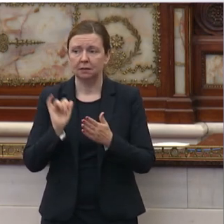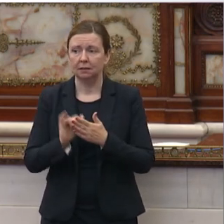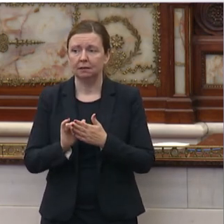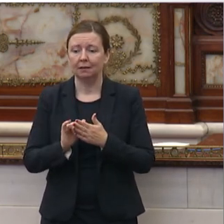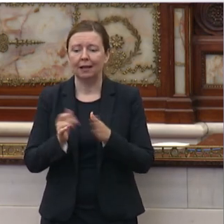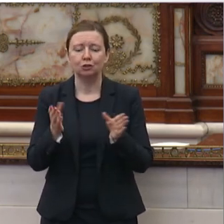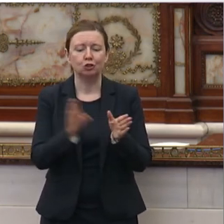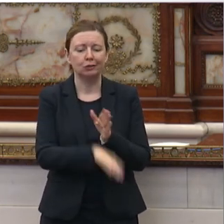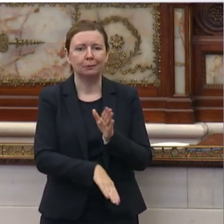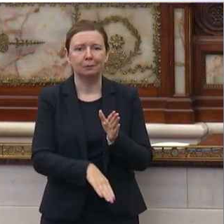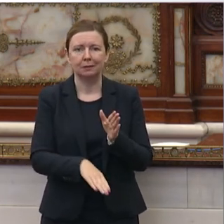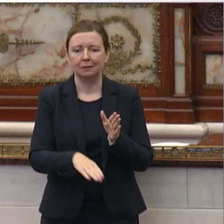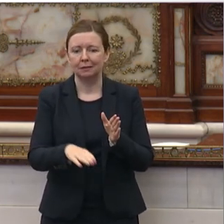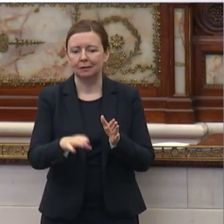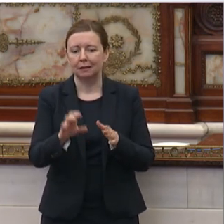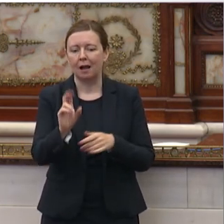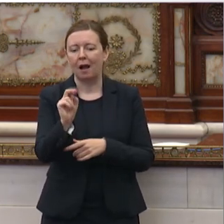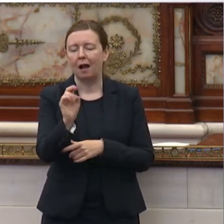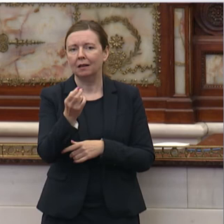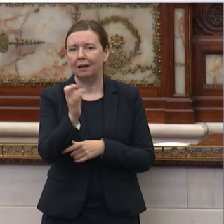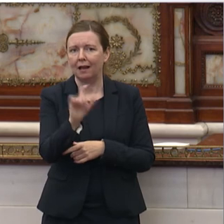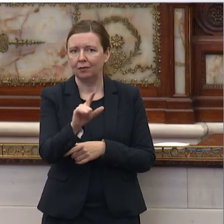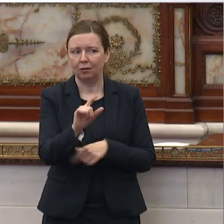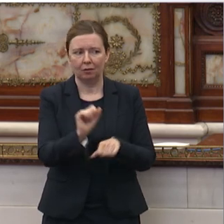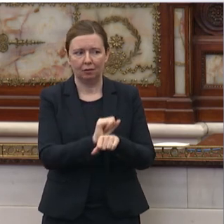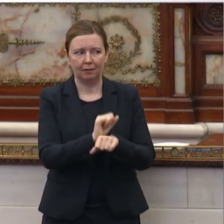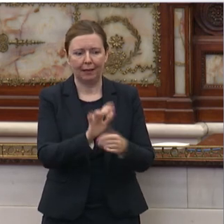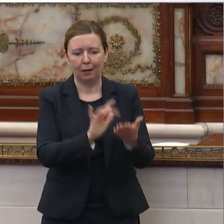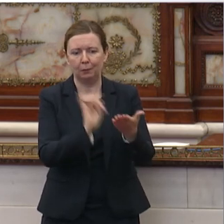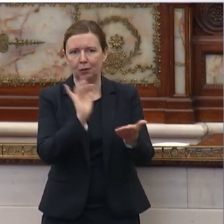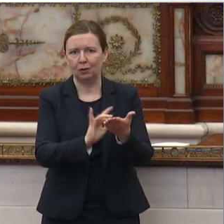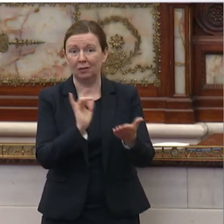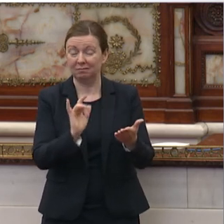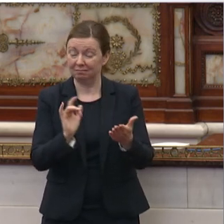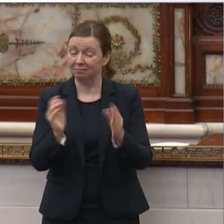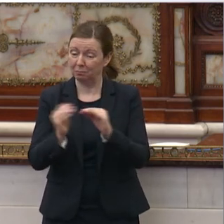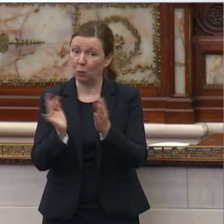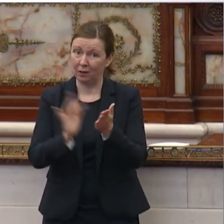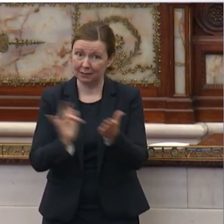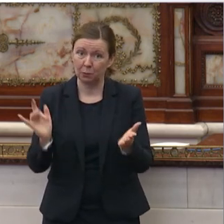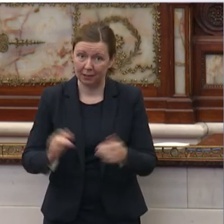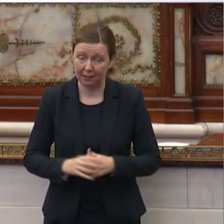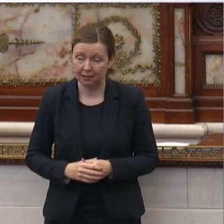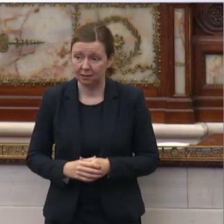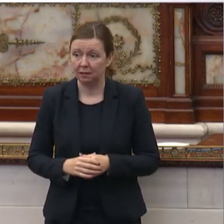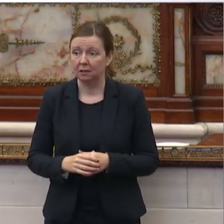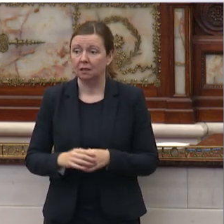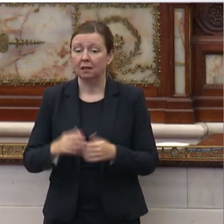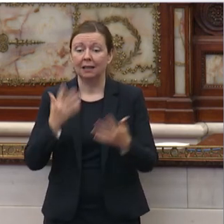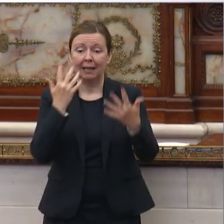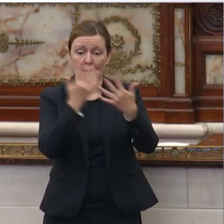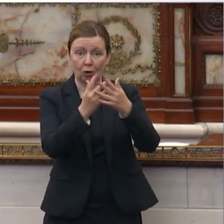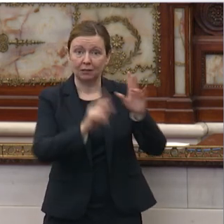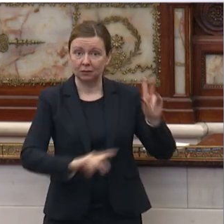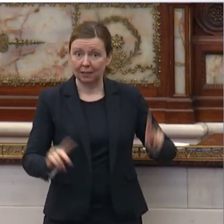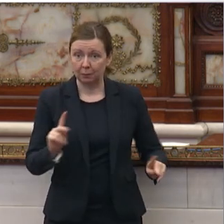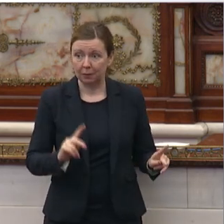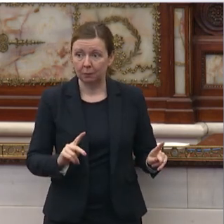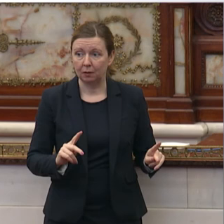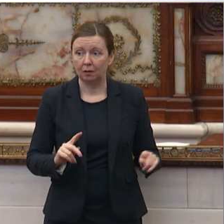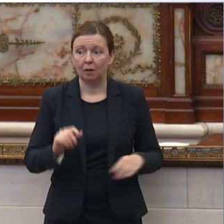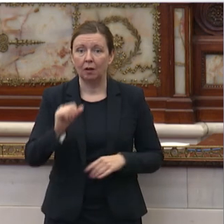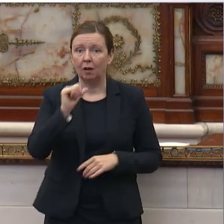cheap, unethical labor force will be further exploited. Incarcerated people are